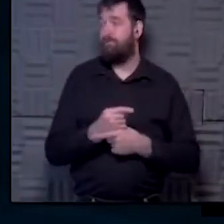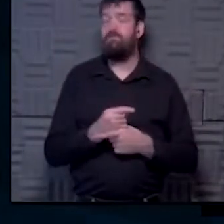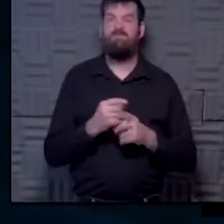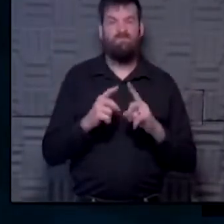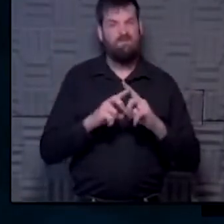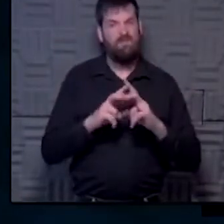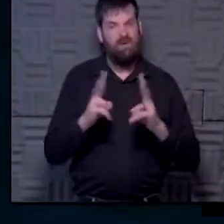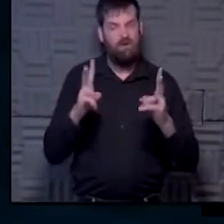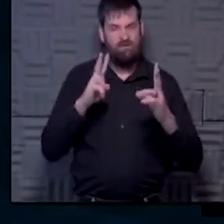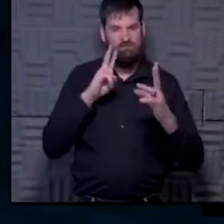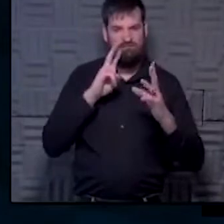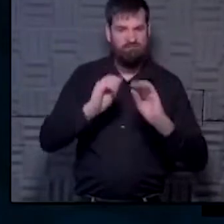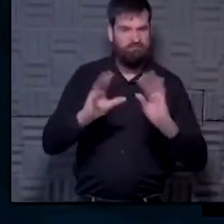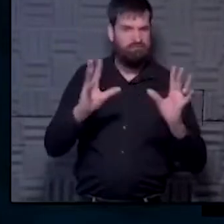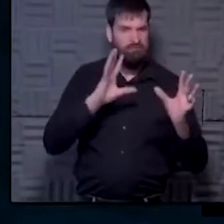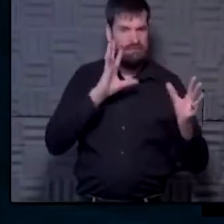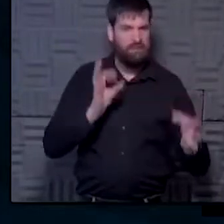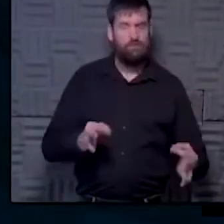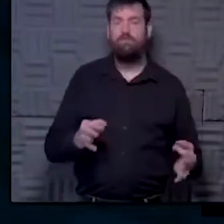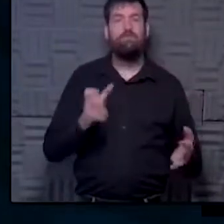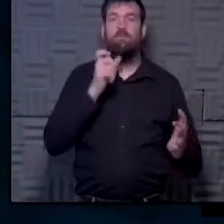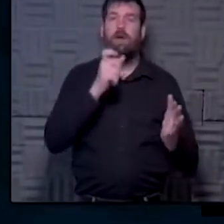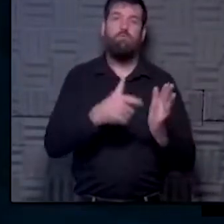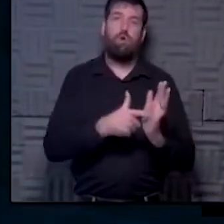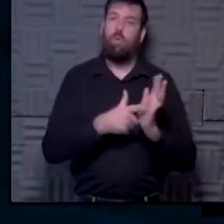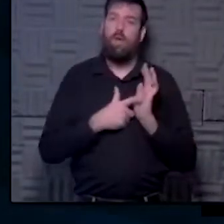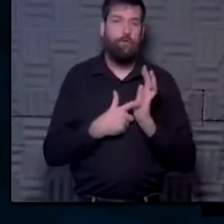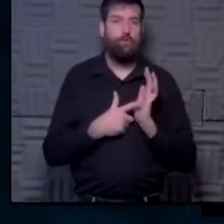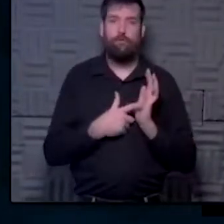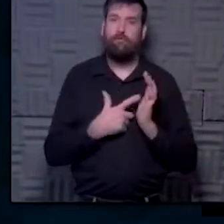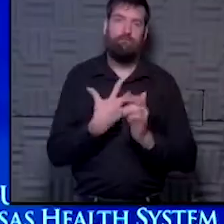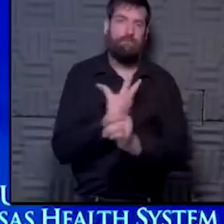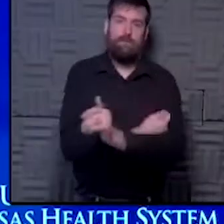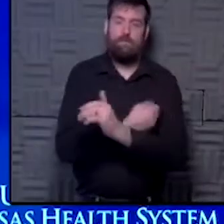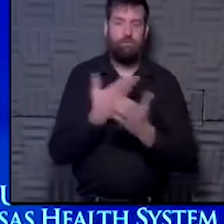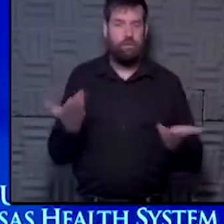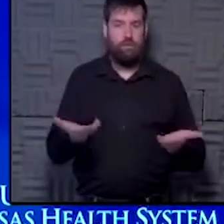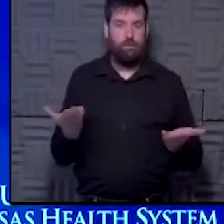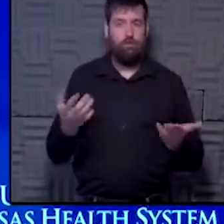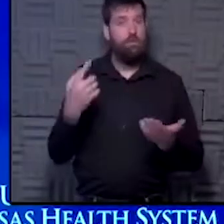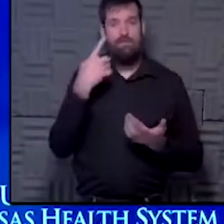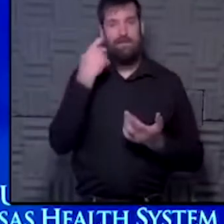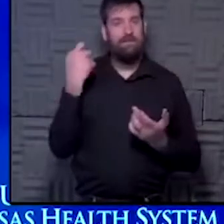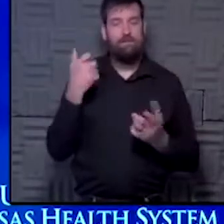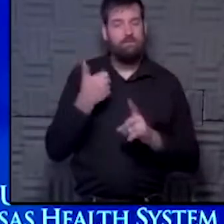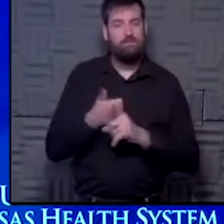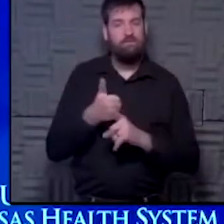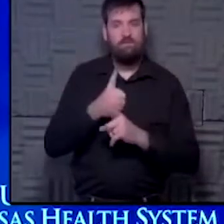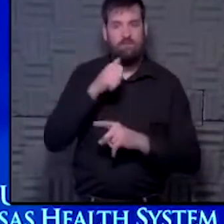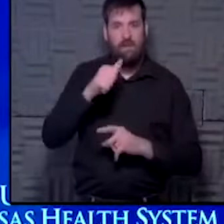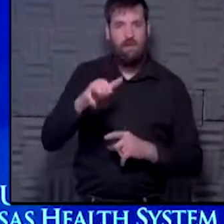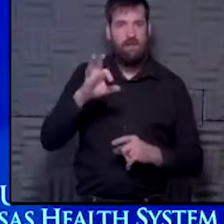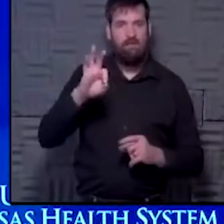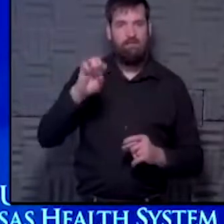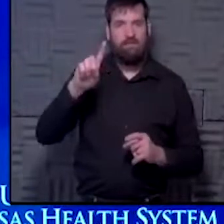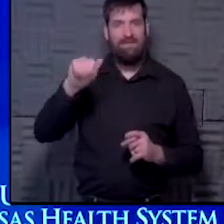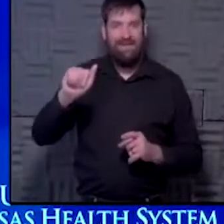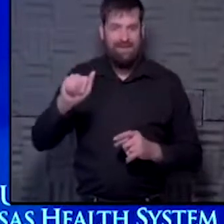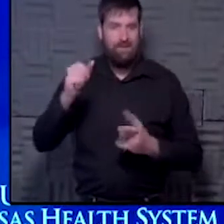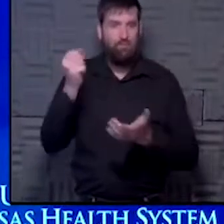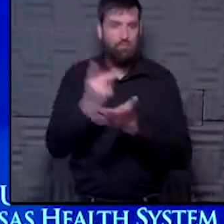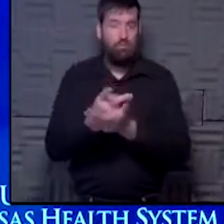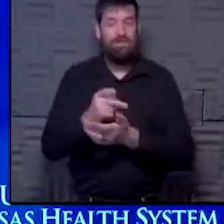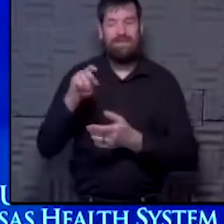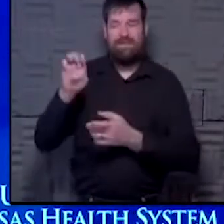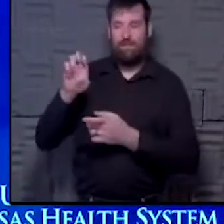conscious decision to not require vaccination at KU Health System because it was not an FDA-approved drug. It's an early use authorization drug. So,